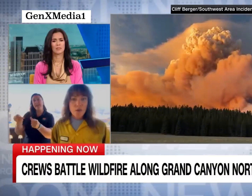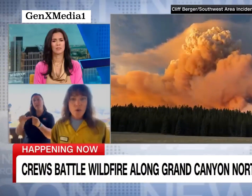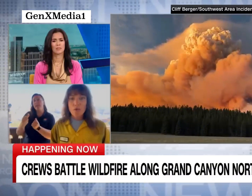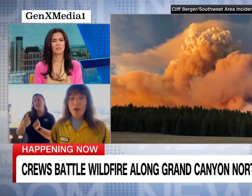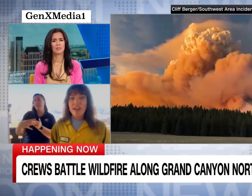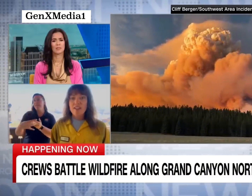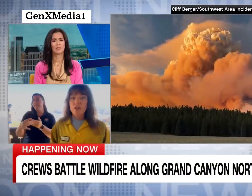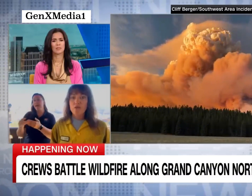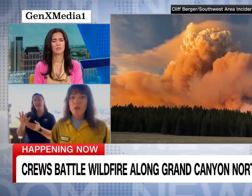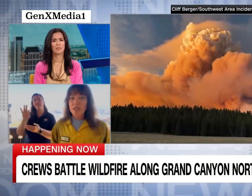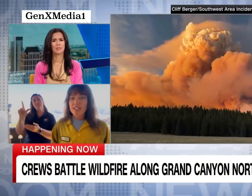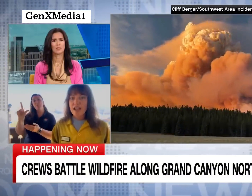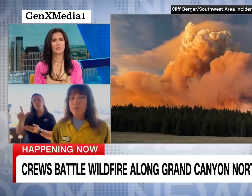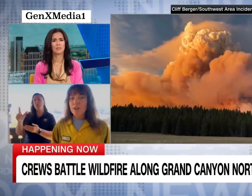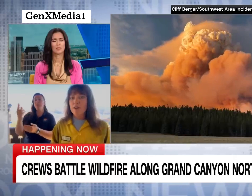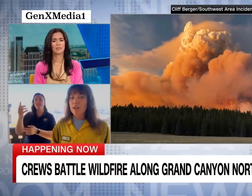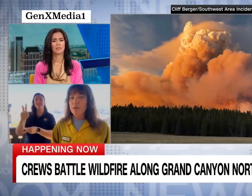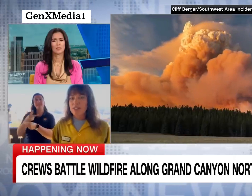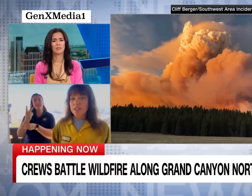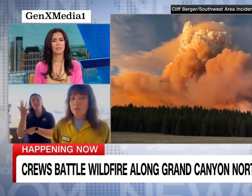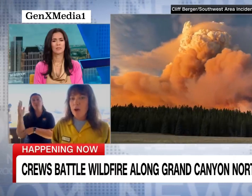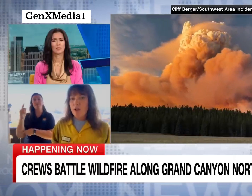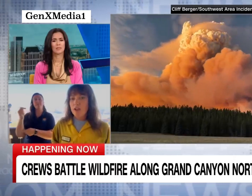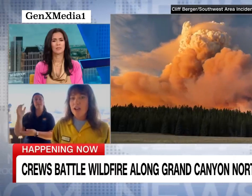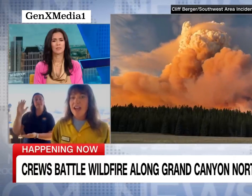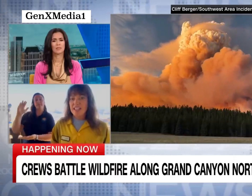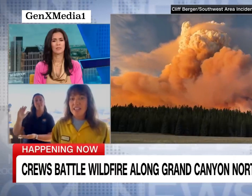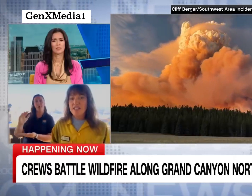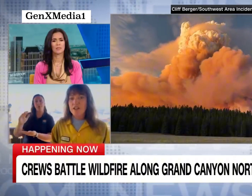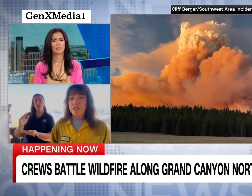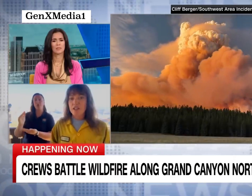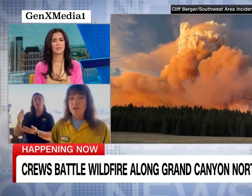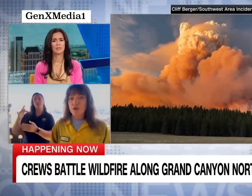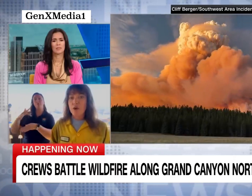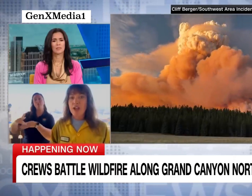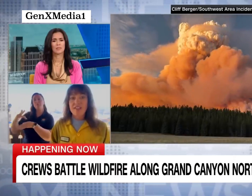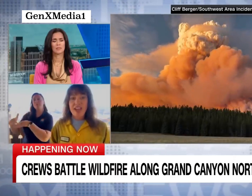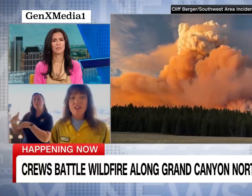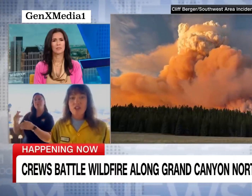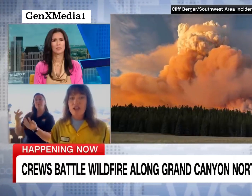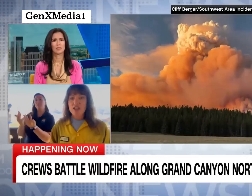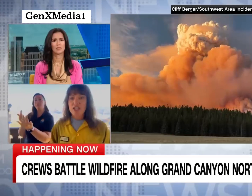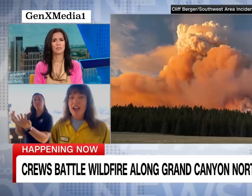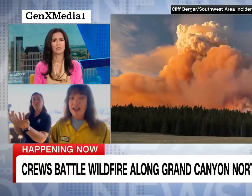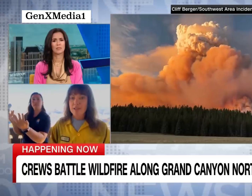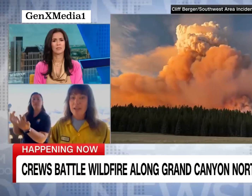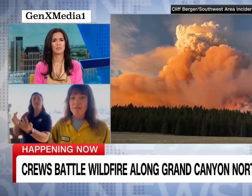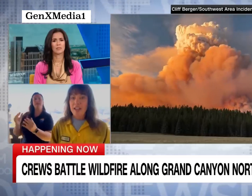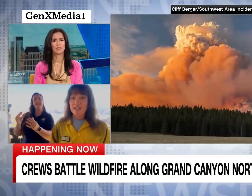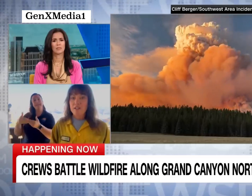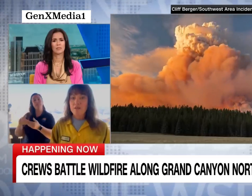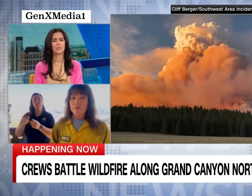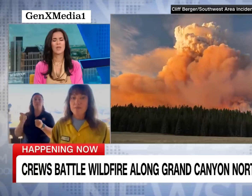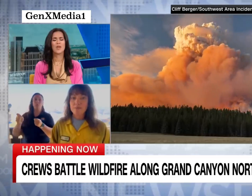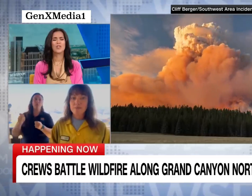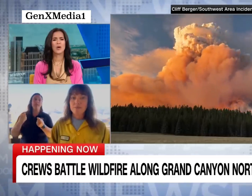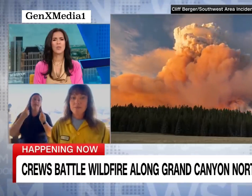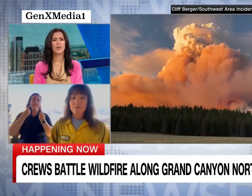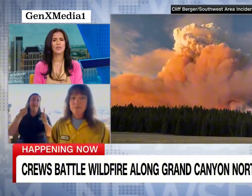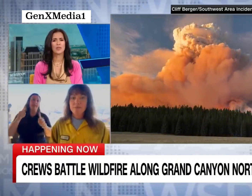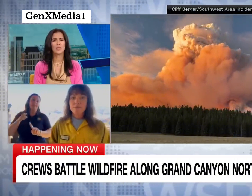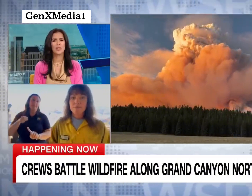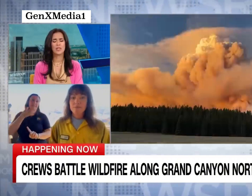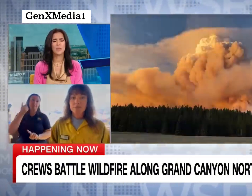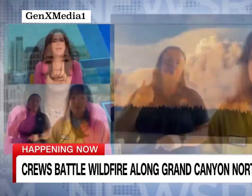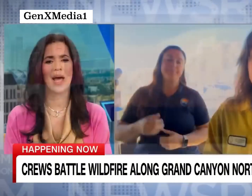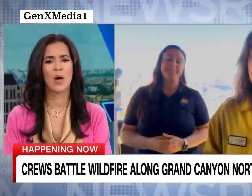that fuel, right, those forest types are a little bit smaller and easier to control. And that strategy has been effective. So I